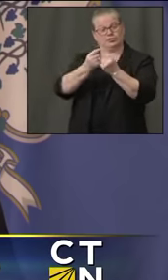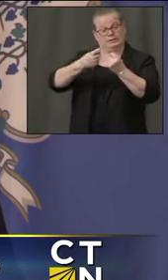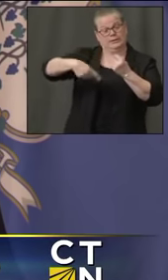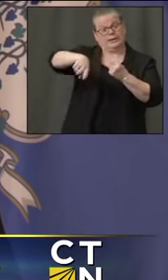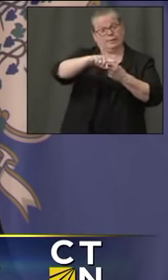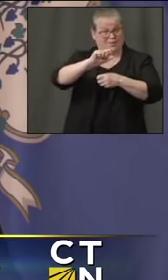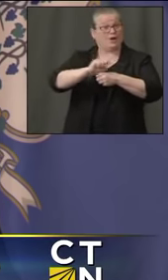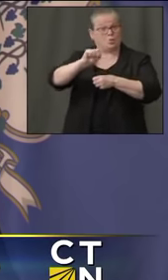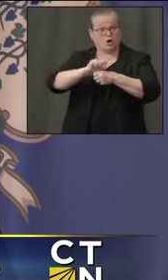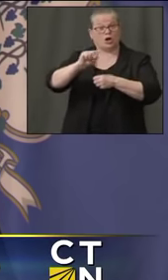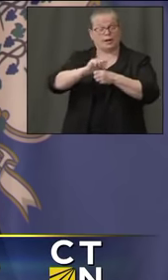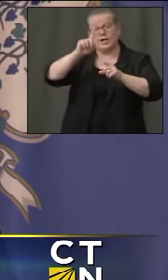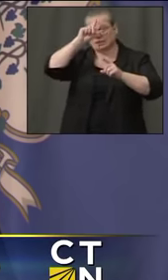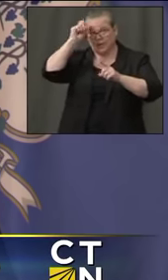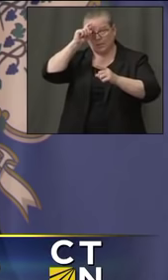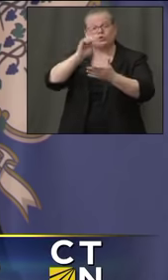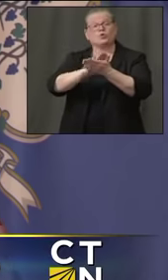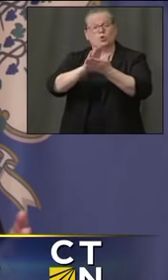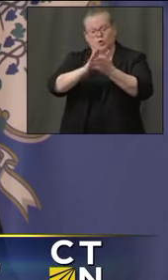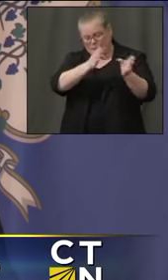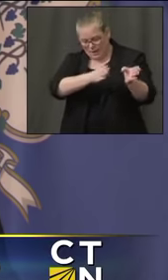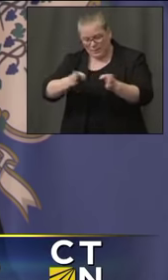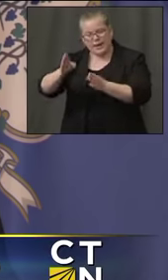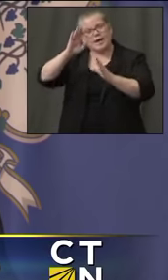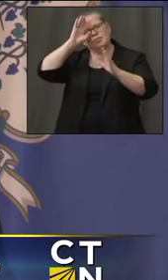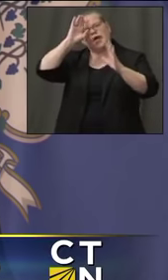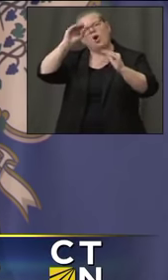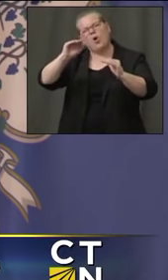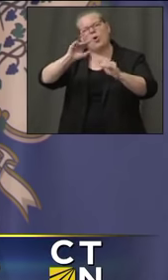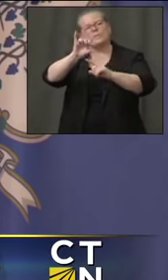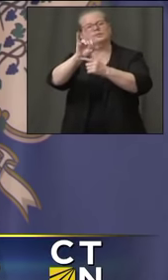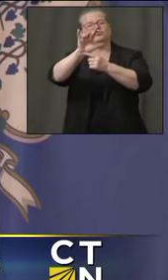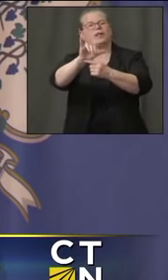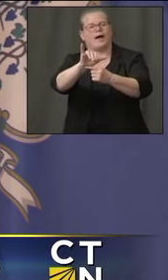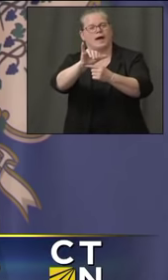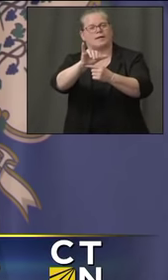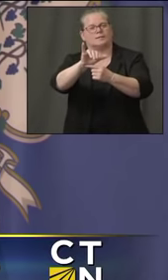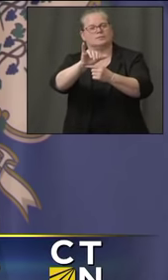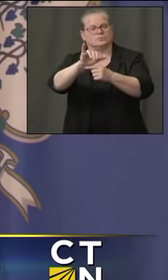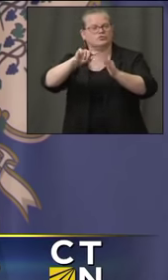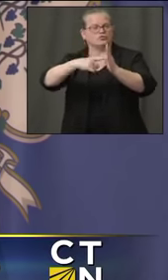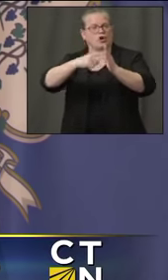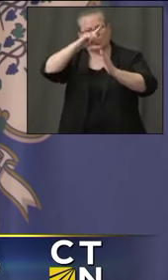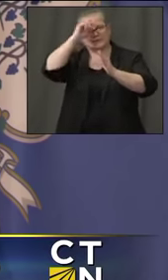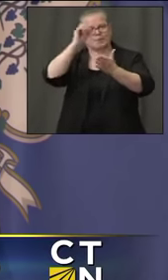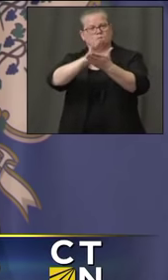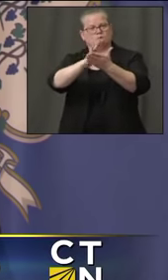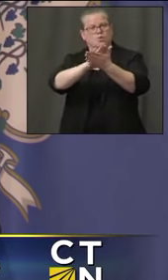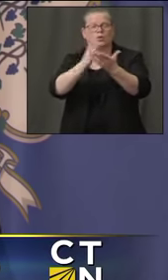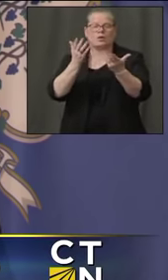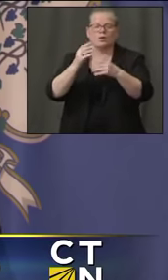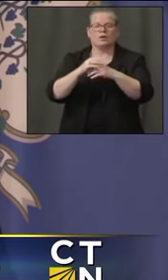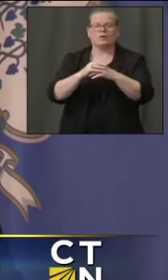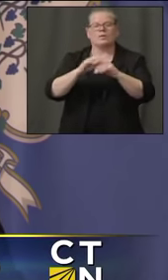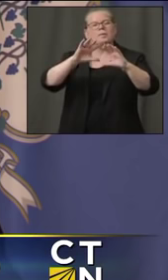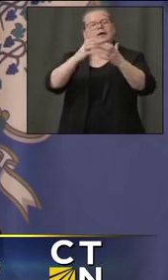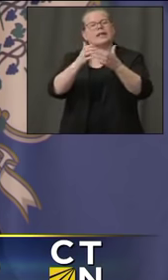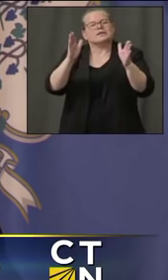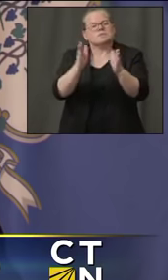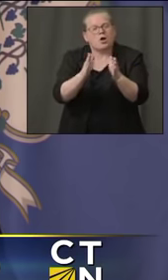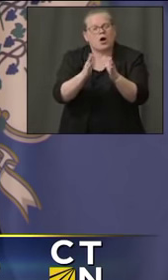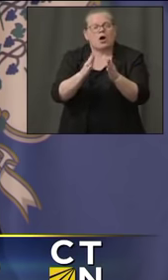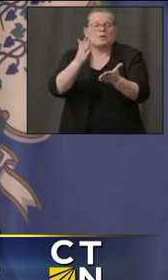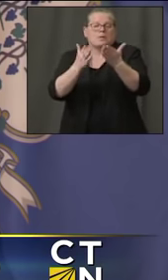They're hoping that gets going in July. Probably smaller classes, a little more outside oriented if we can. Details to follow.